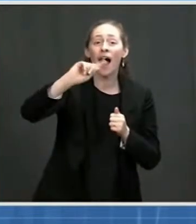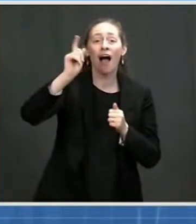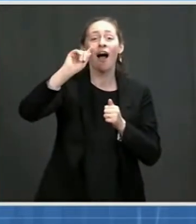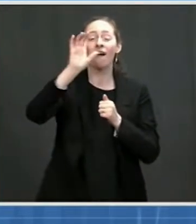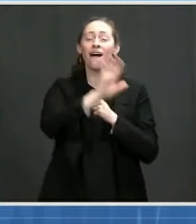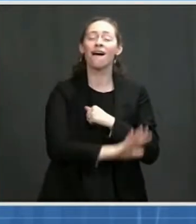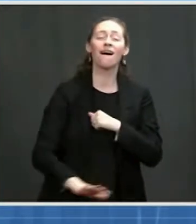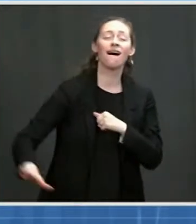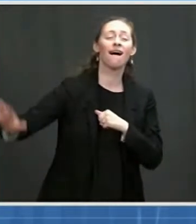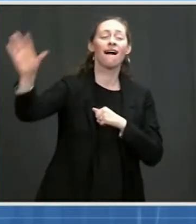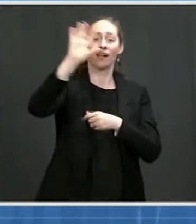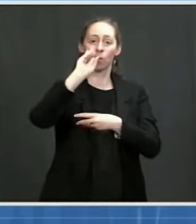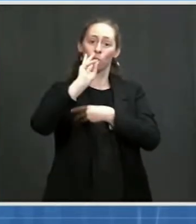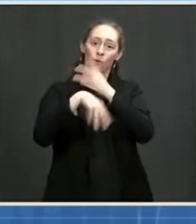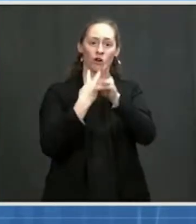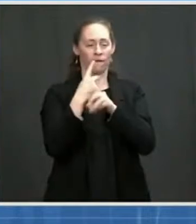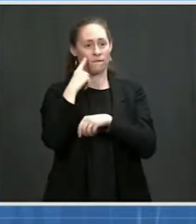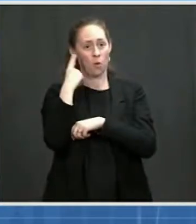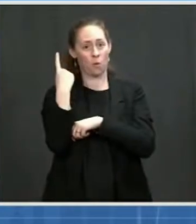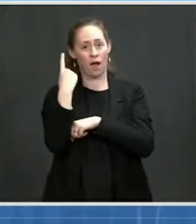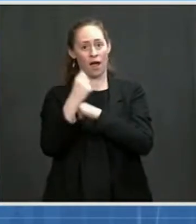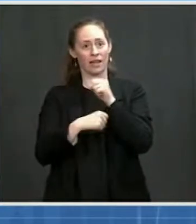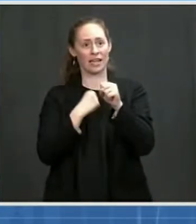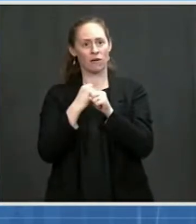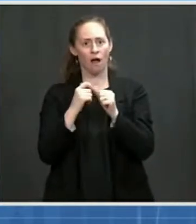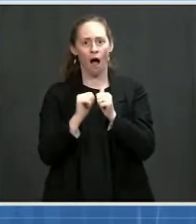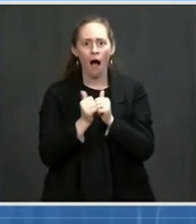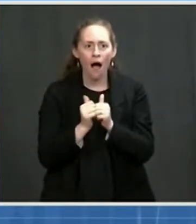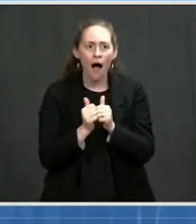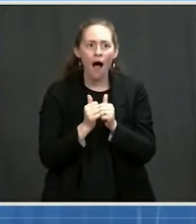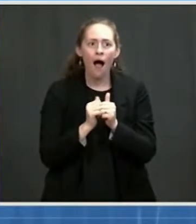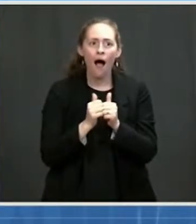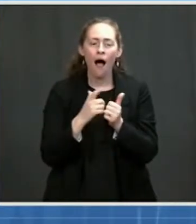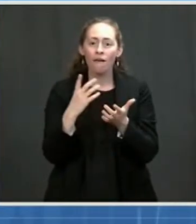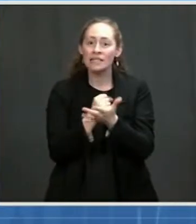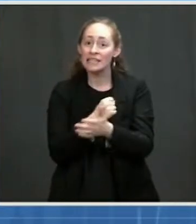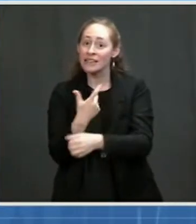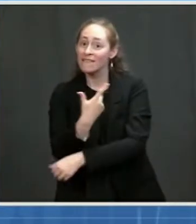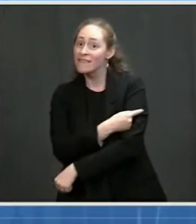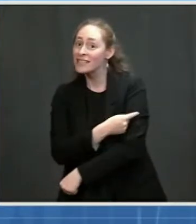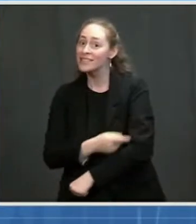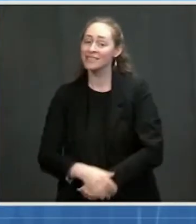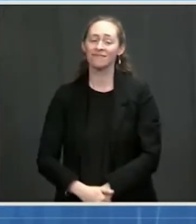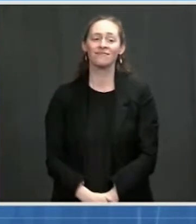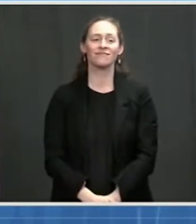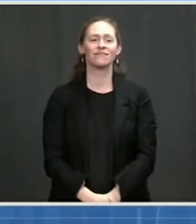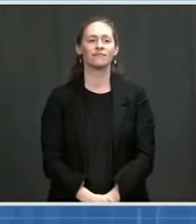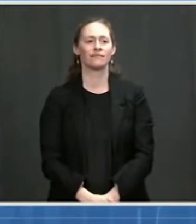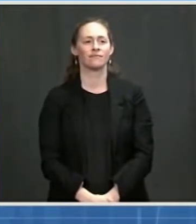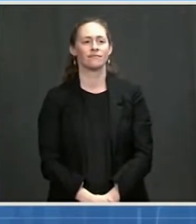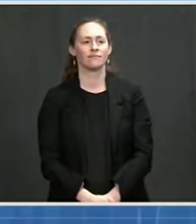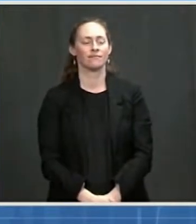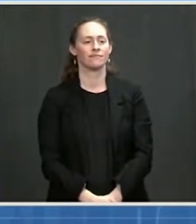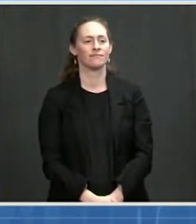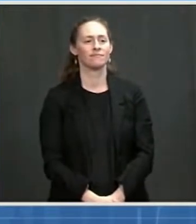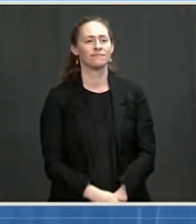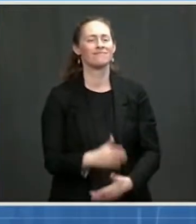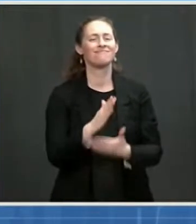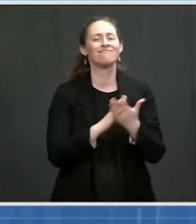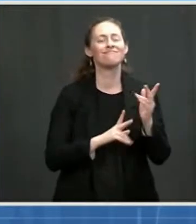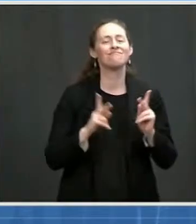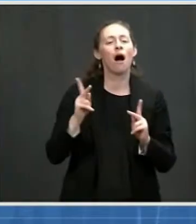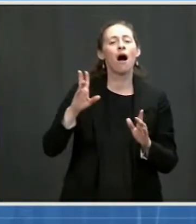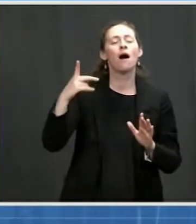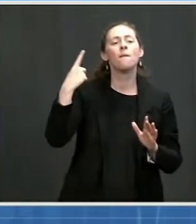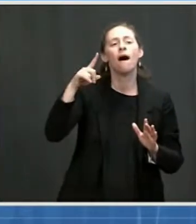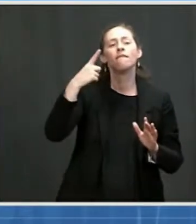only way to qualify is to get vaccinated. So people may say all of this is frivolous. I